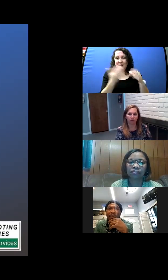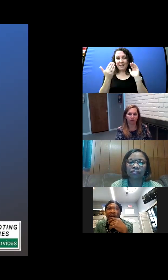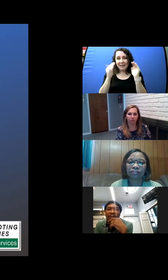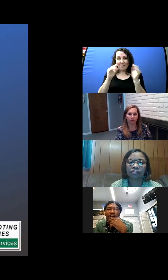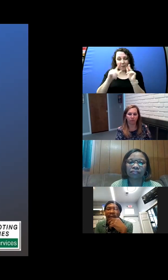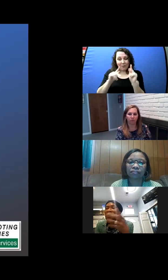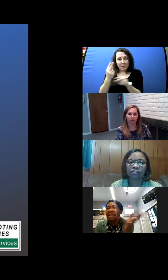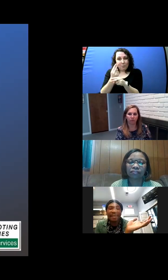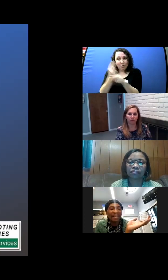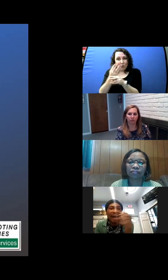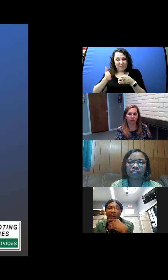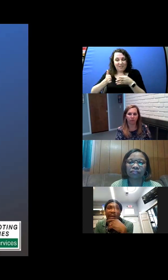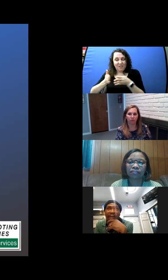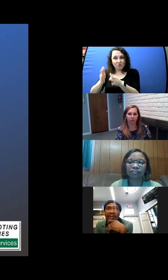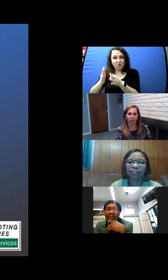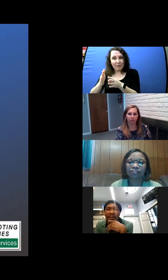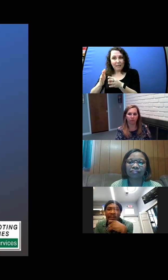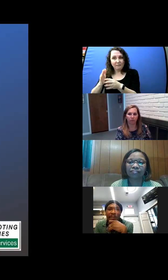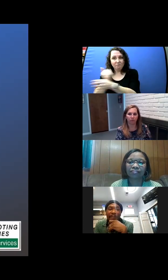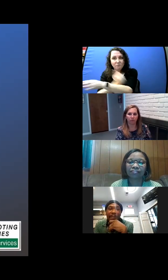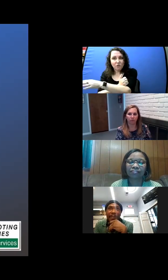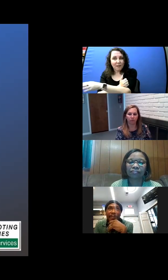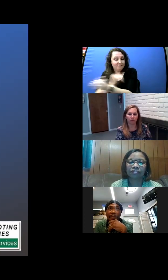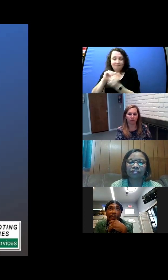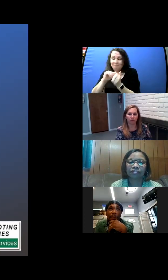street drugs. That's just how it is.